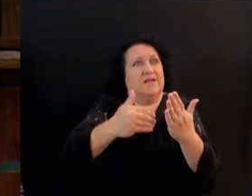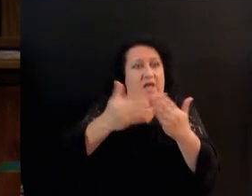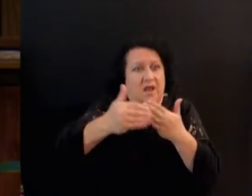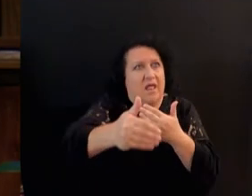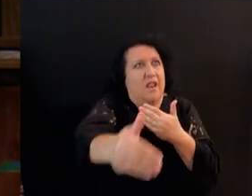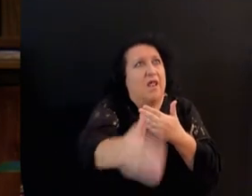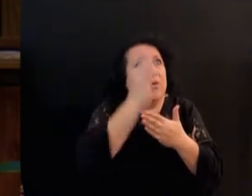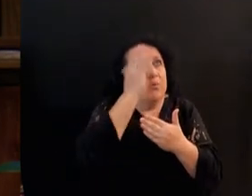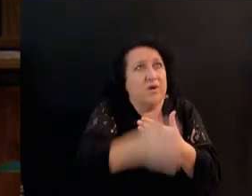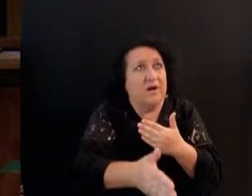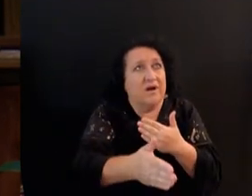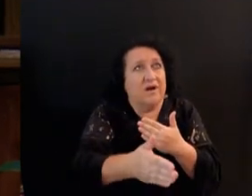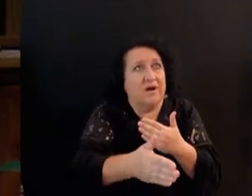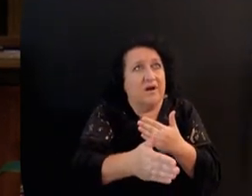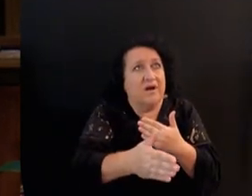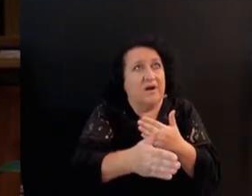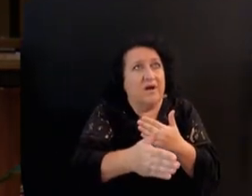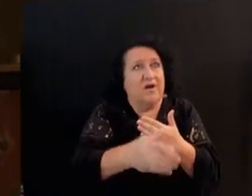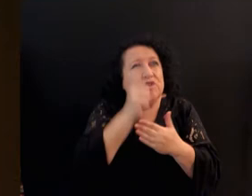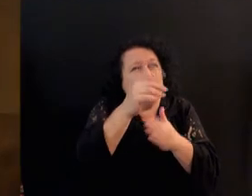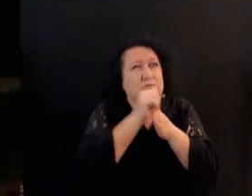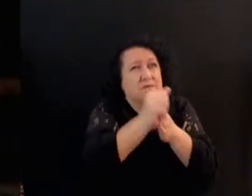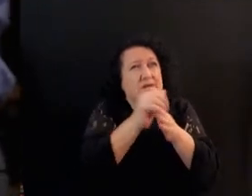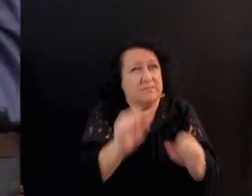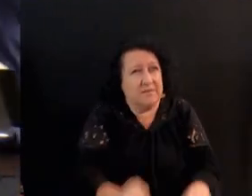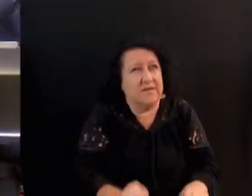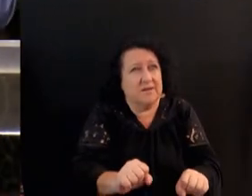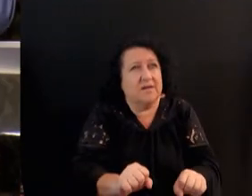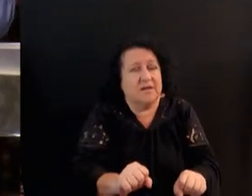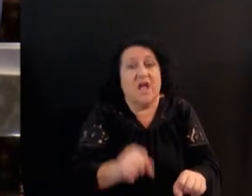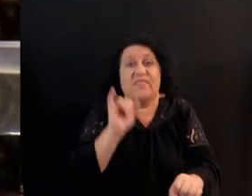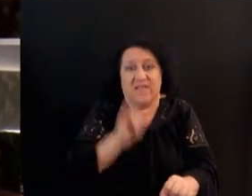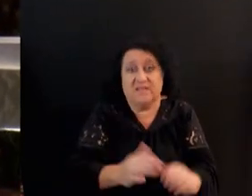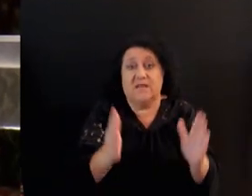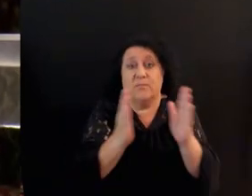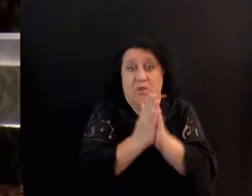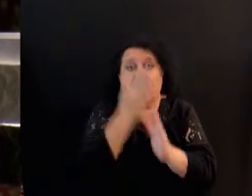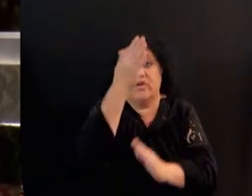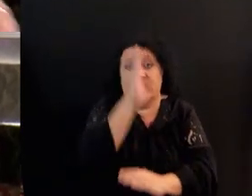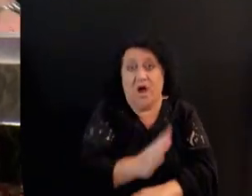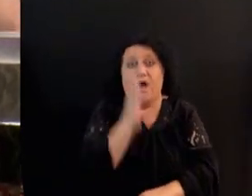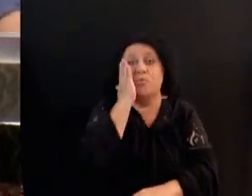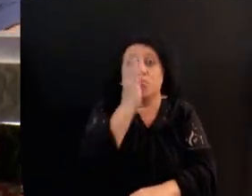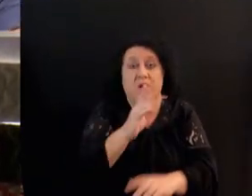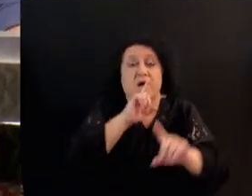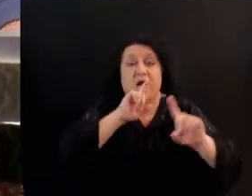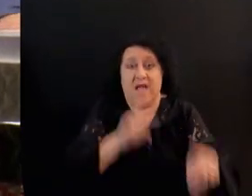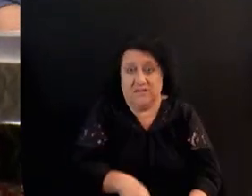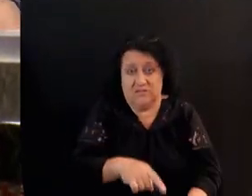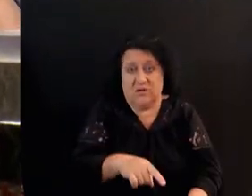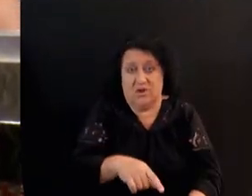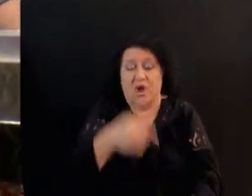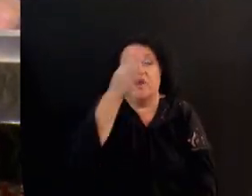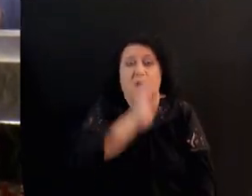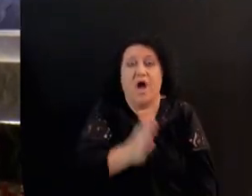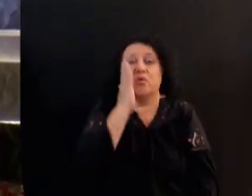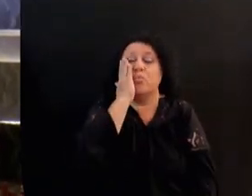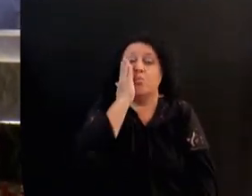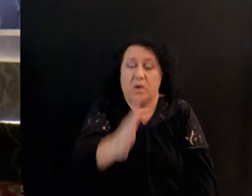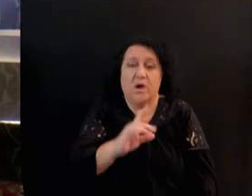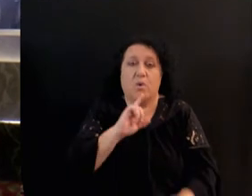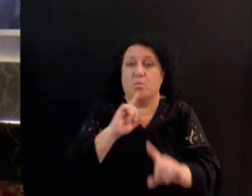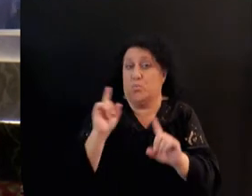That is a prayer that God will answer. That is a prayer that God will respond to. That is a prayer that